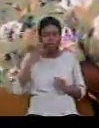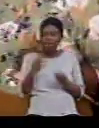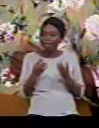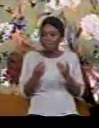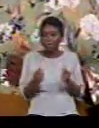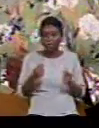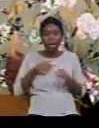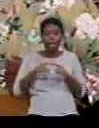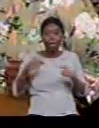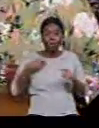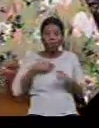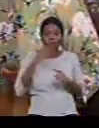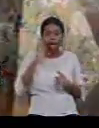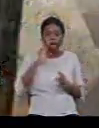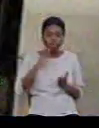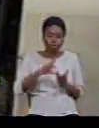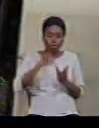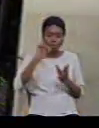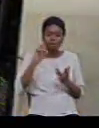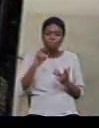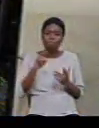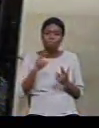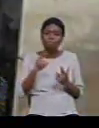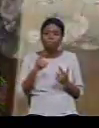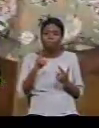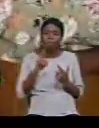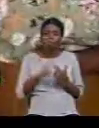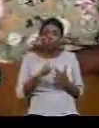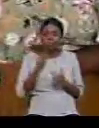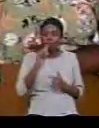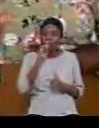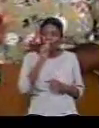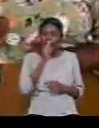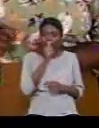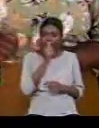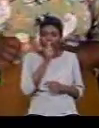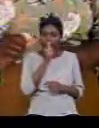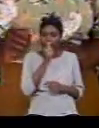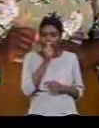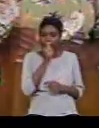but we were chosen to